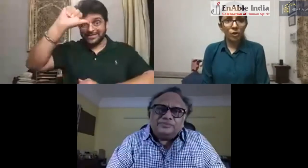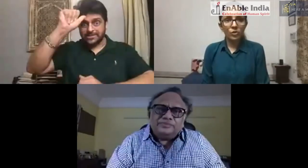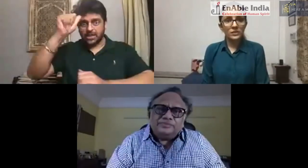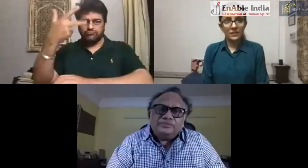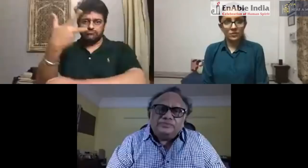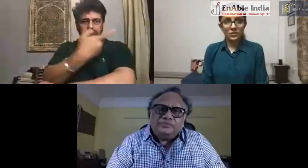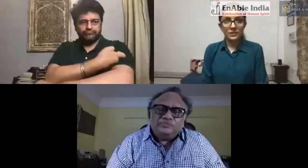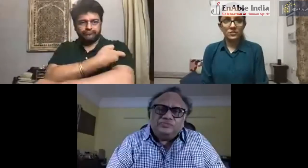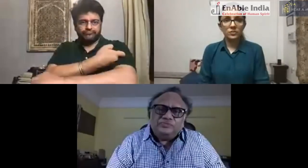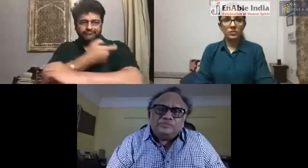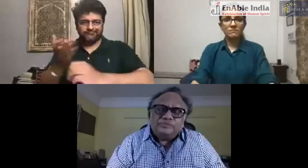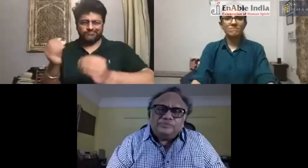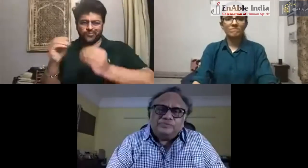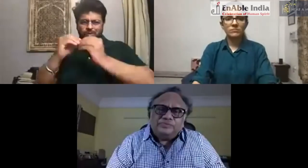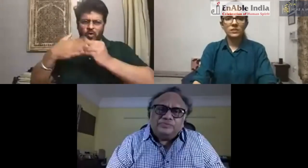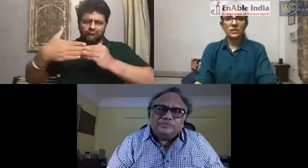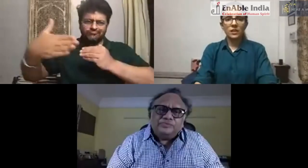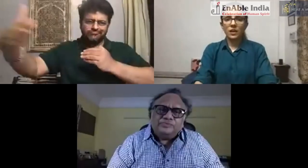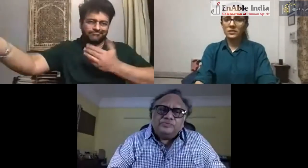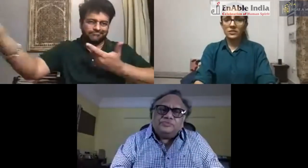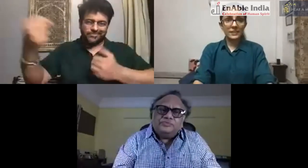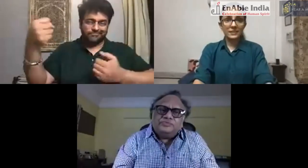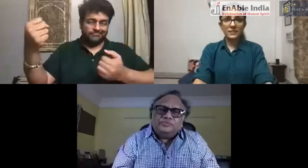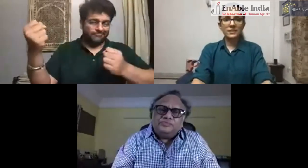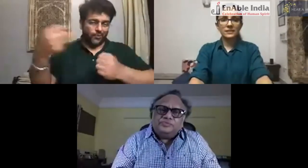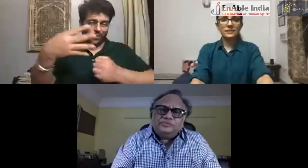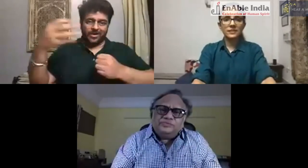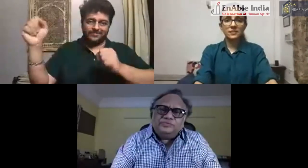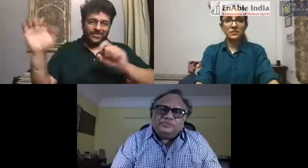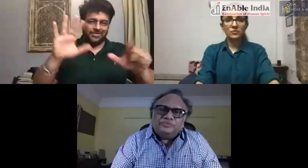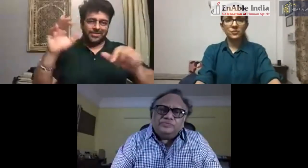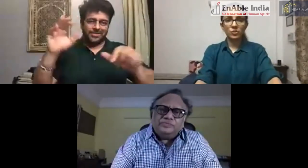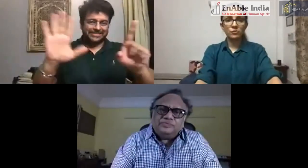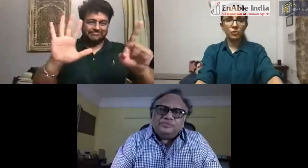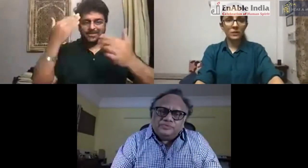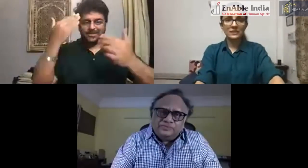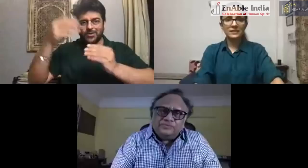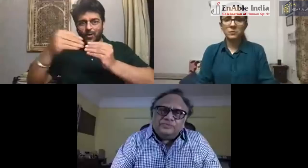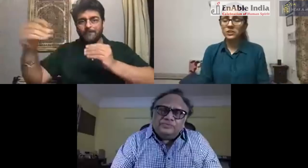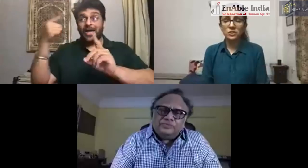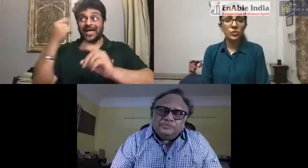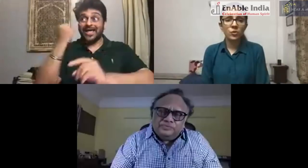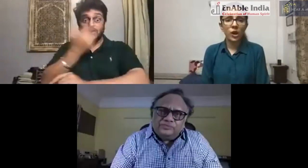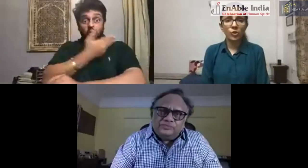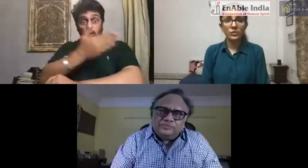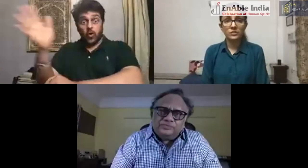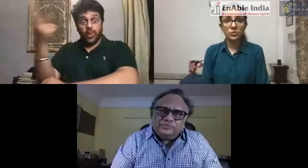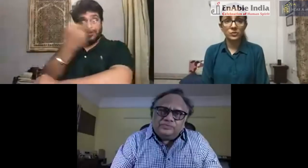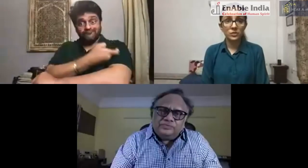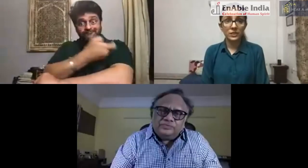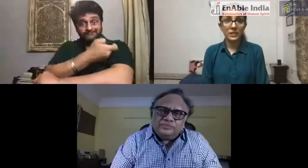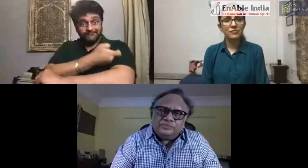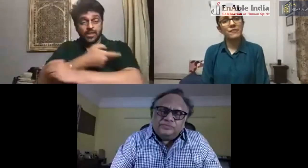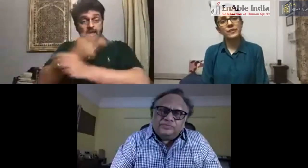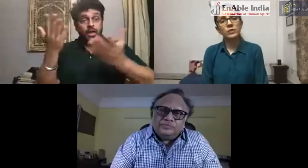if all over the country, the cases are increasing, for 4 months, 6 months, we don't know how long this is going